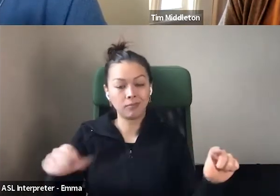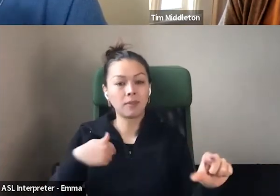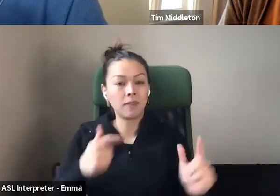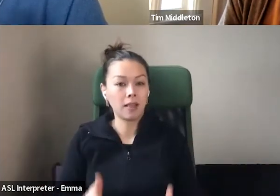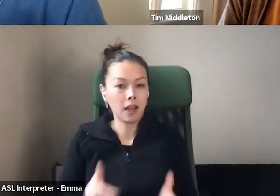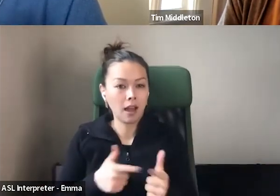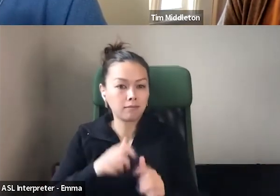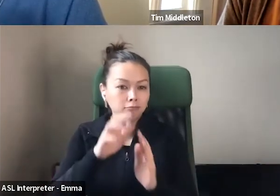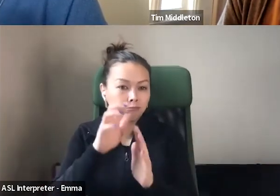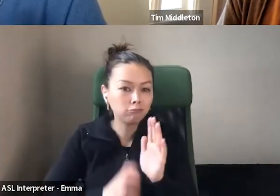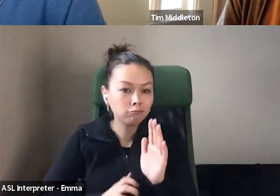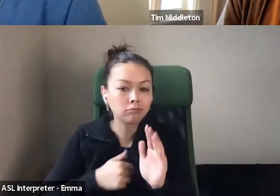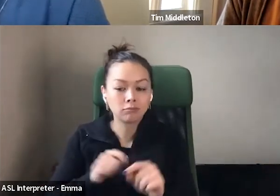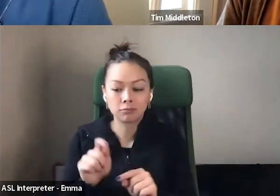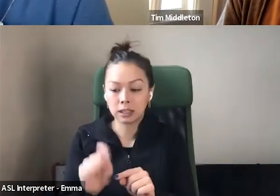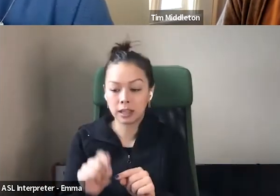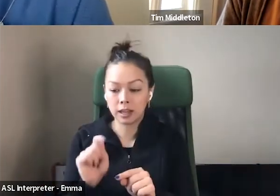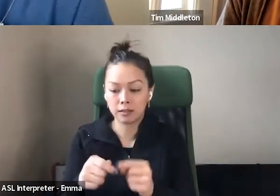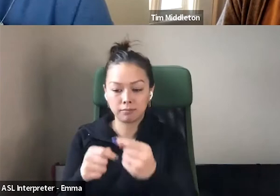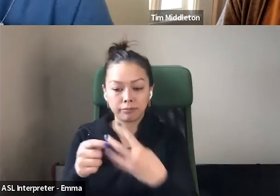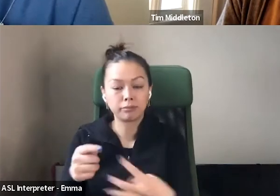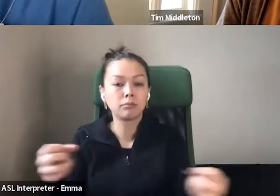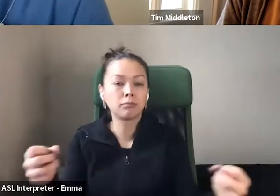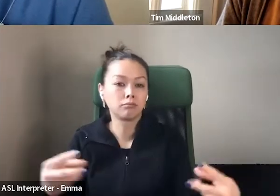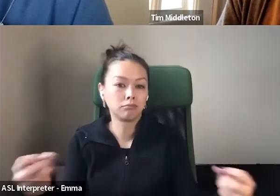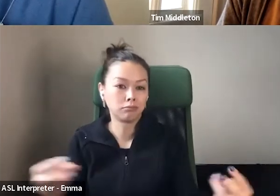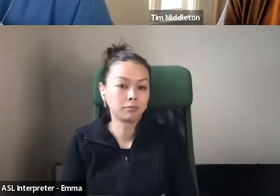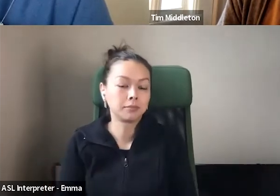your screen, click on it, and choose Show Subtitle.